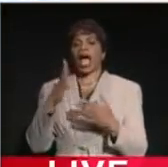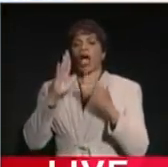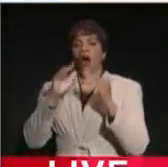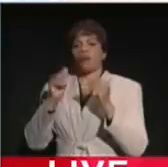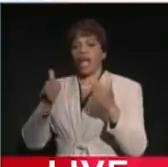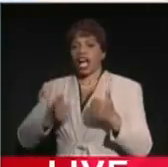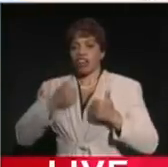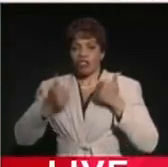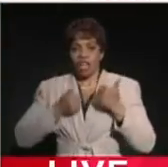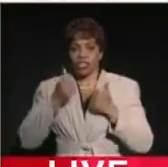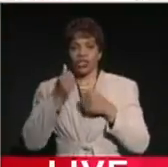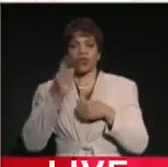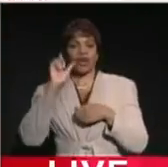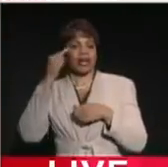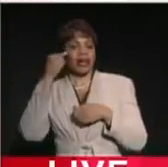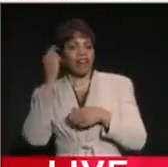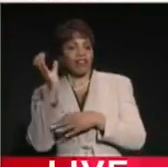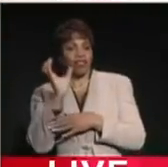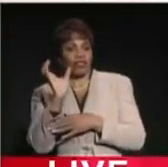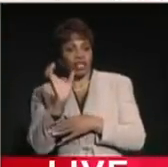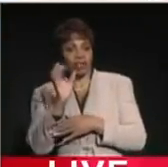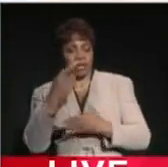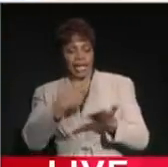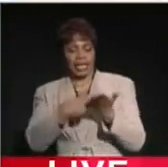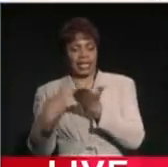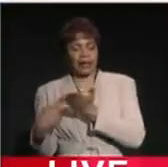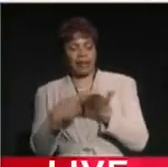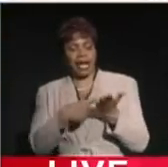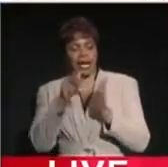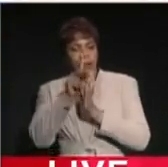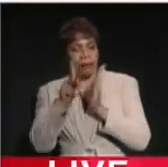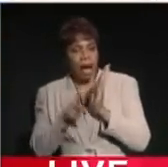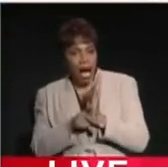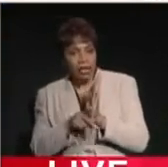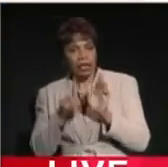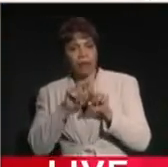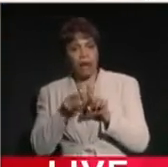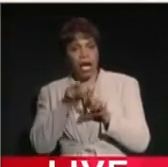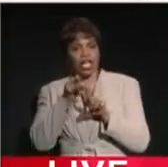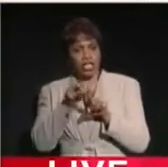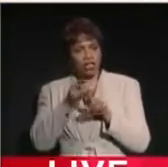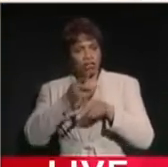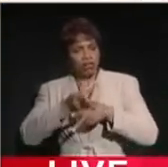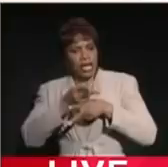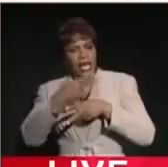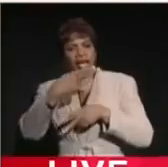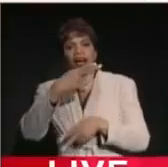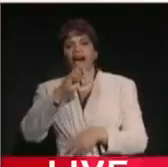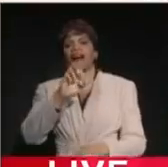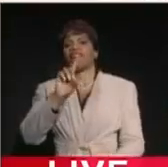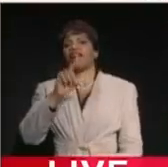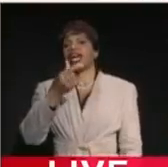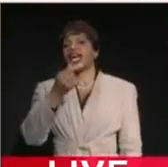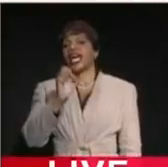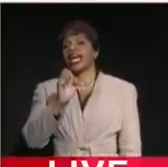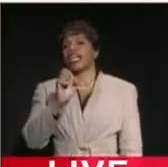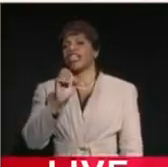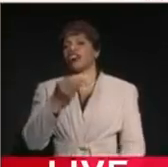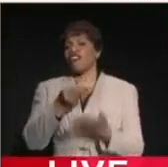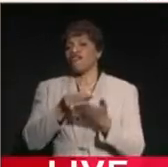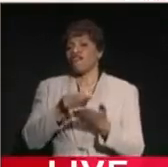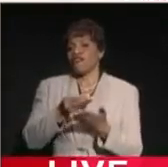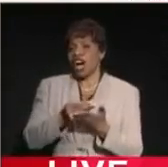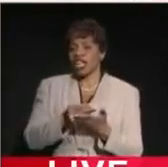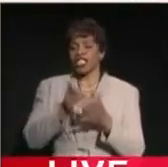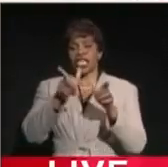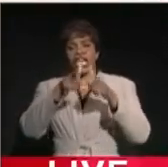I hope you were as aggressive with Governor Christie all these years in debating policy. You've taken care of hedge funds, big corporations, and the wealthiest